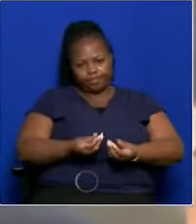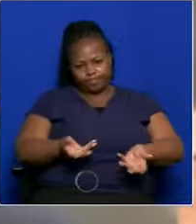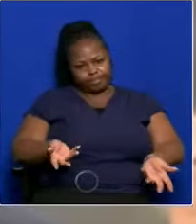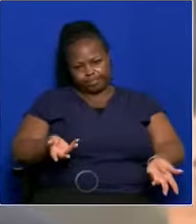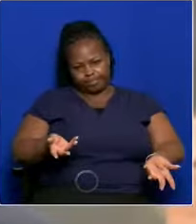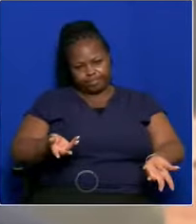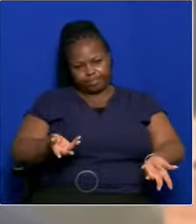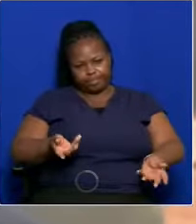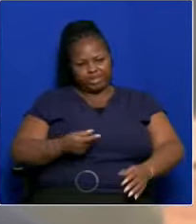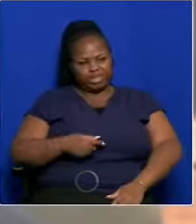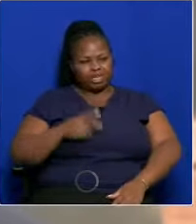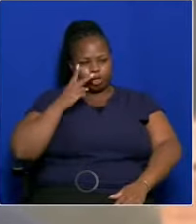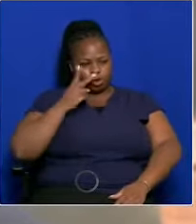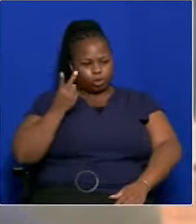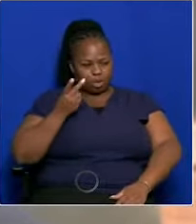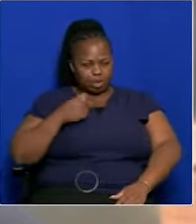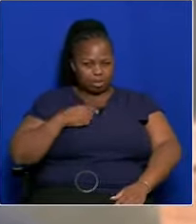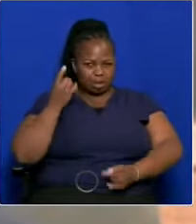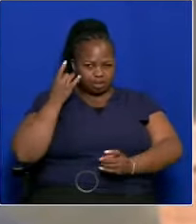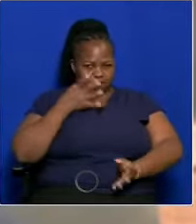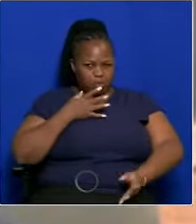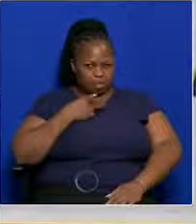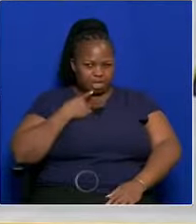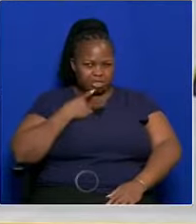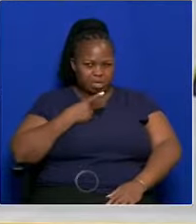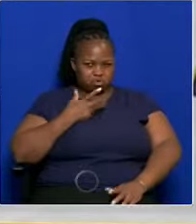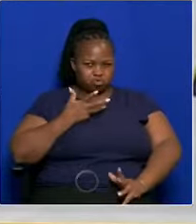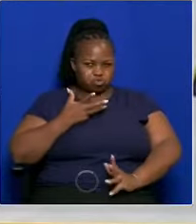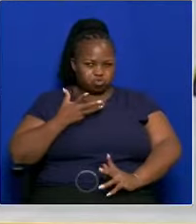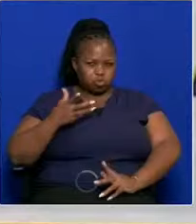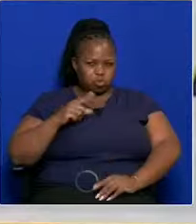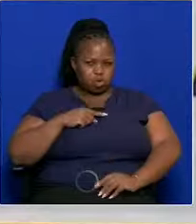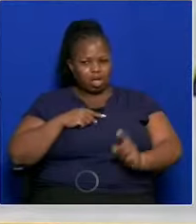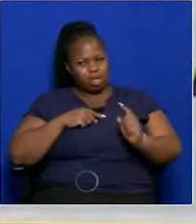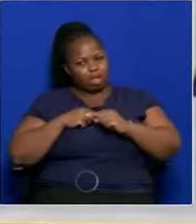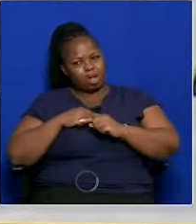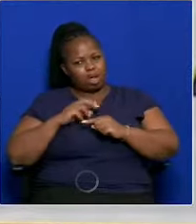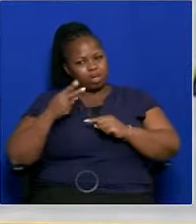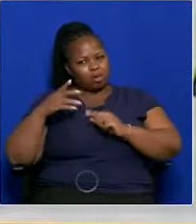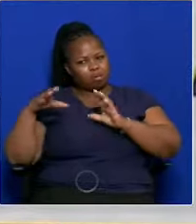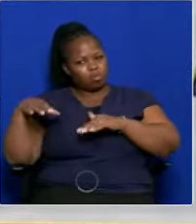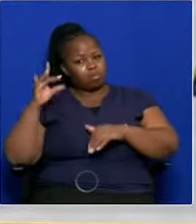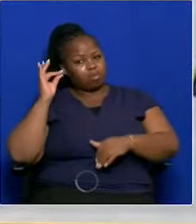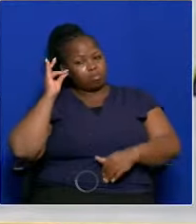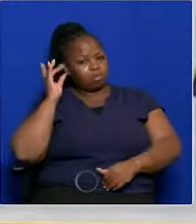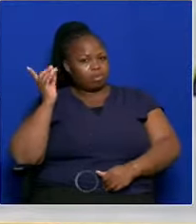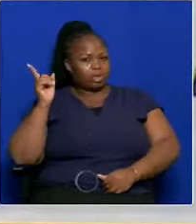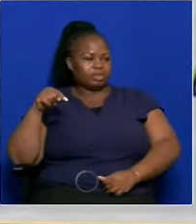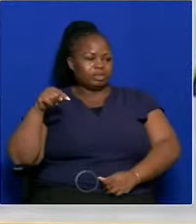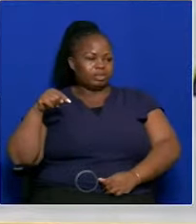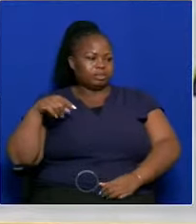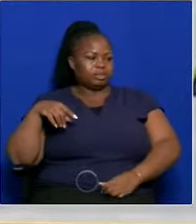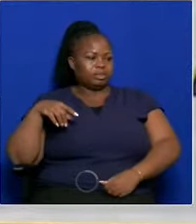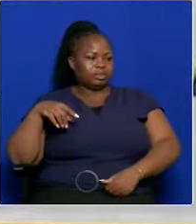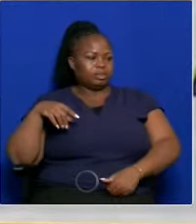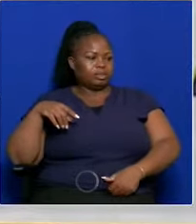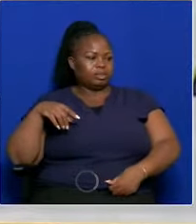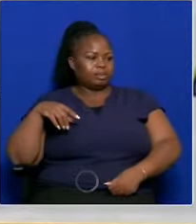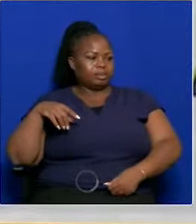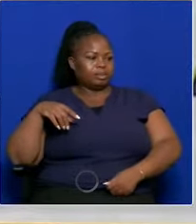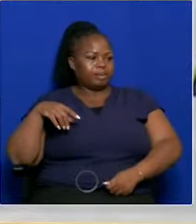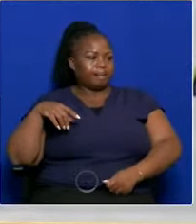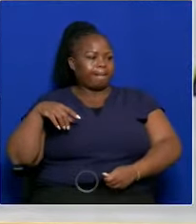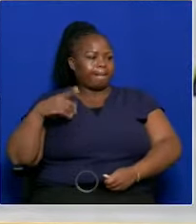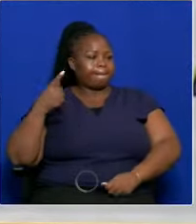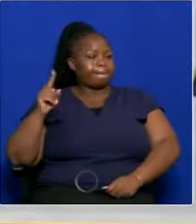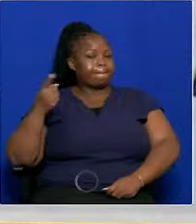are told to go and say these things so that the other group can hear. But for me,